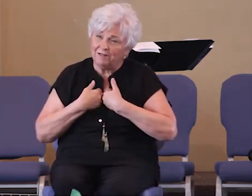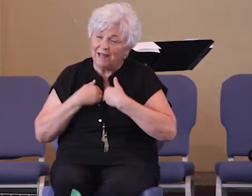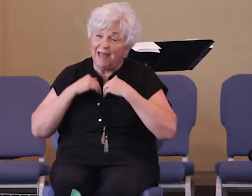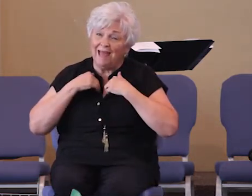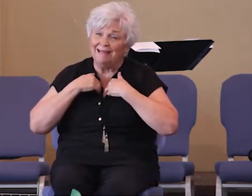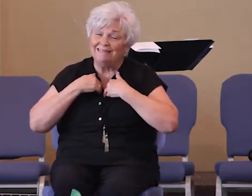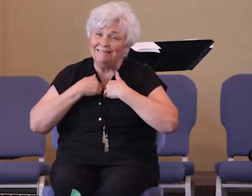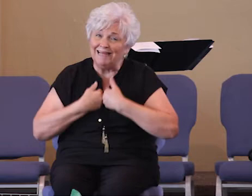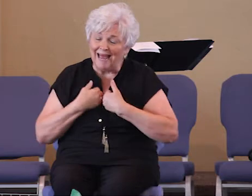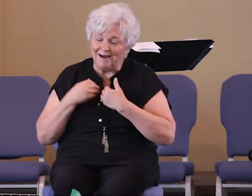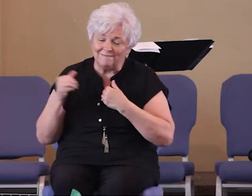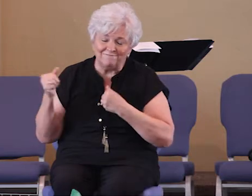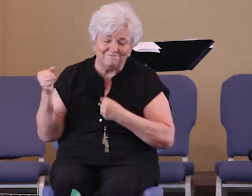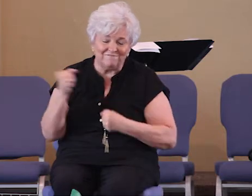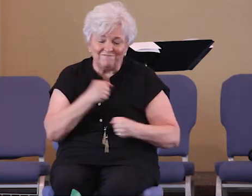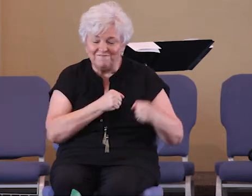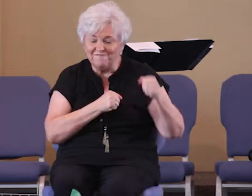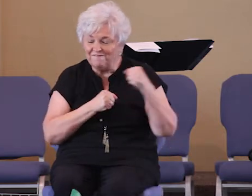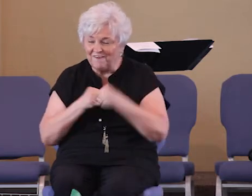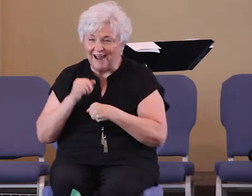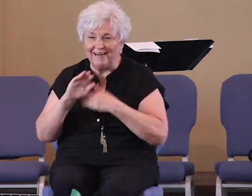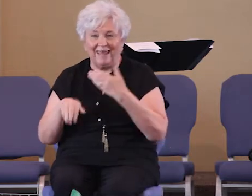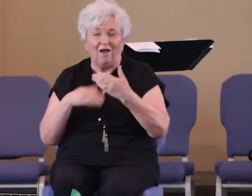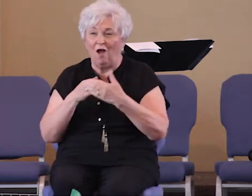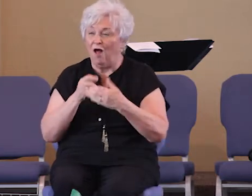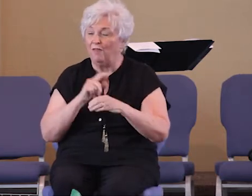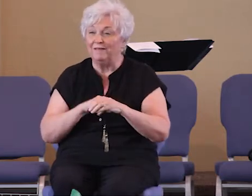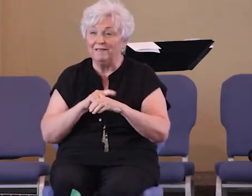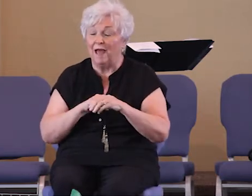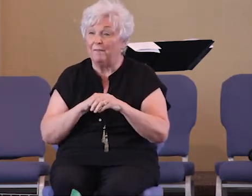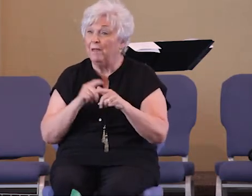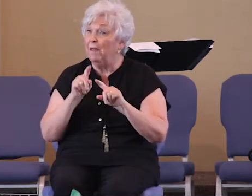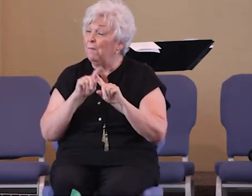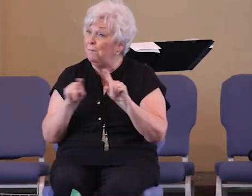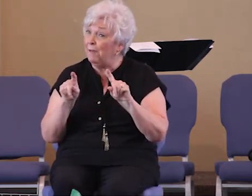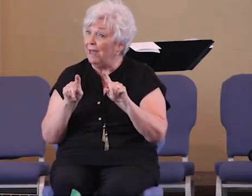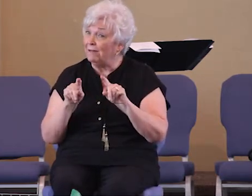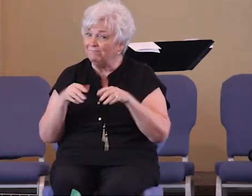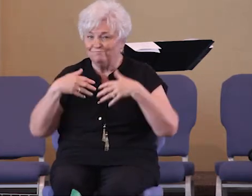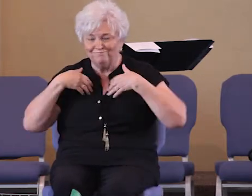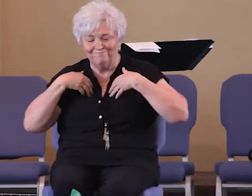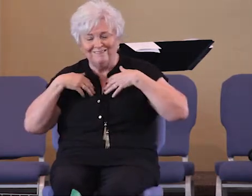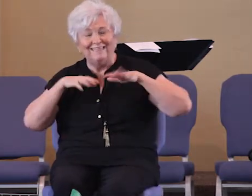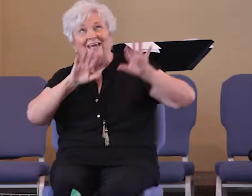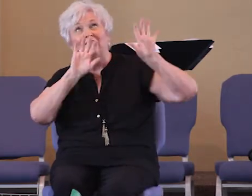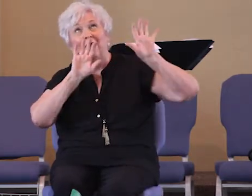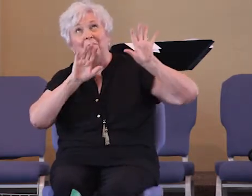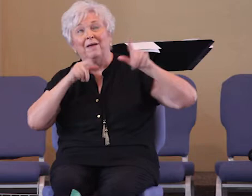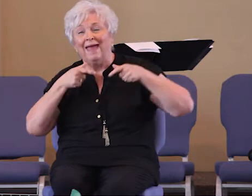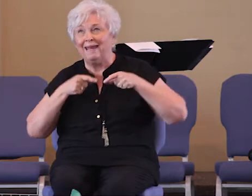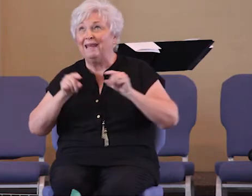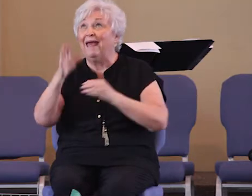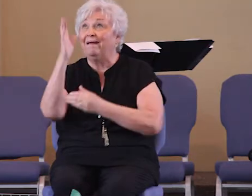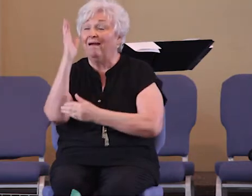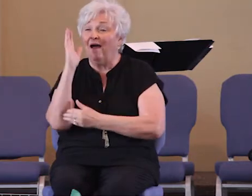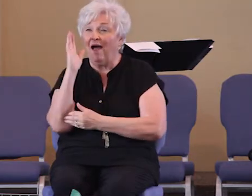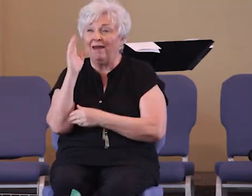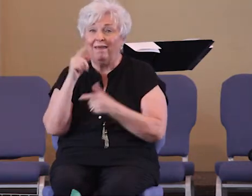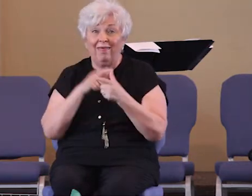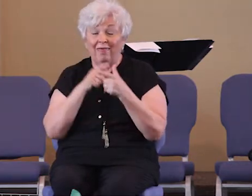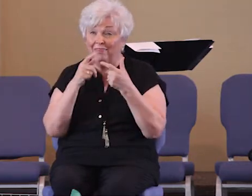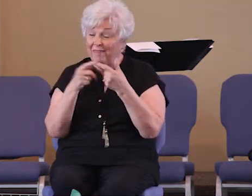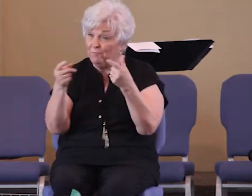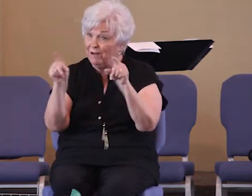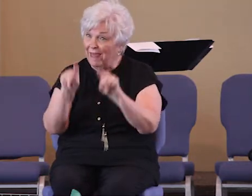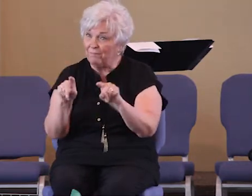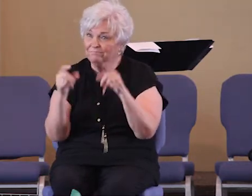time? Well, when we give up and let go and let God, then all of a sudden, things begin to look a little